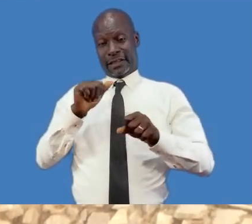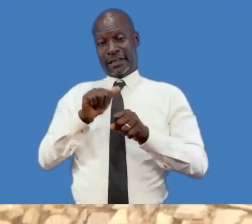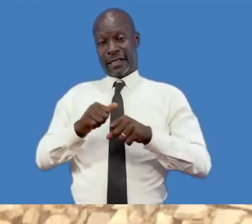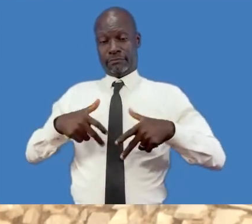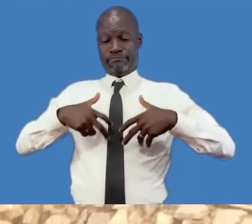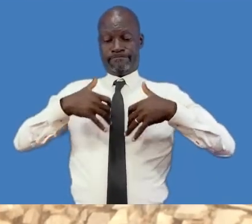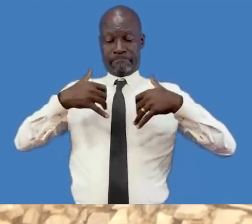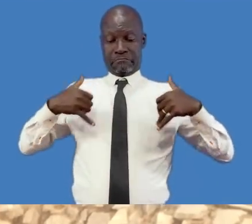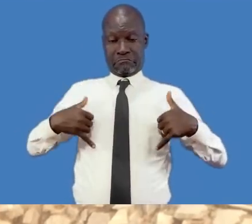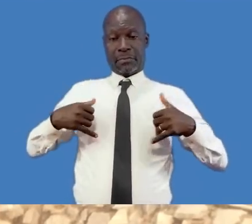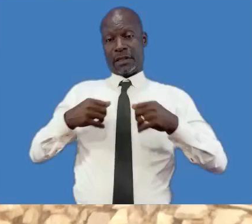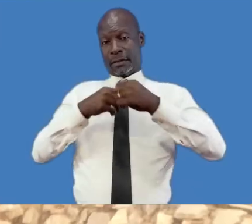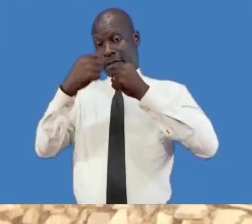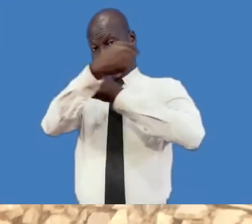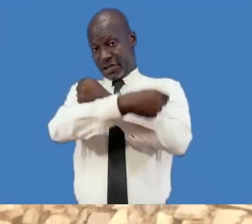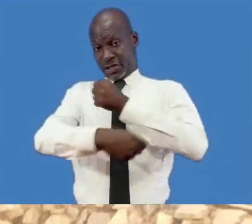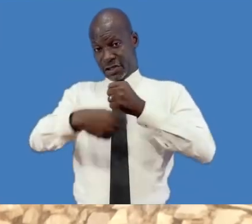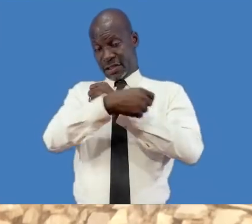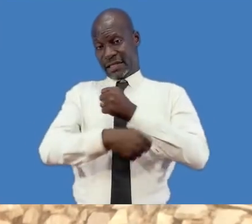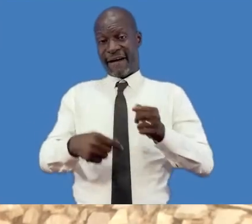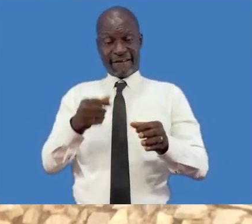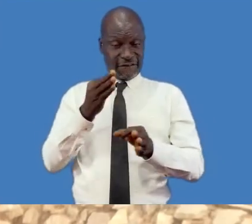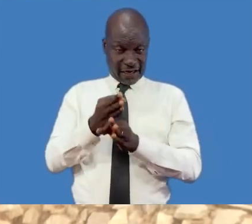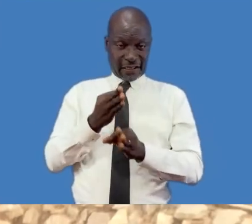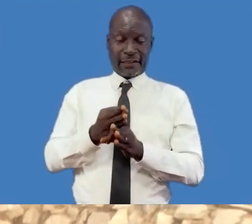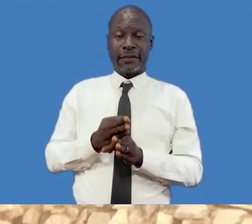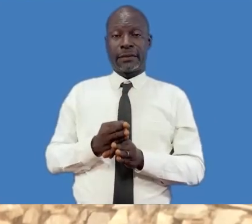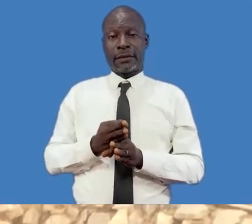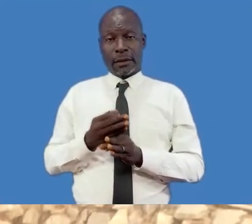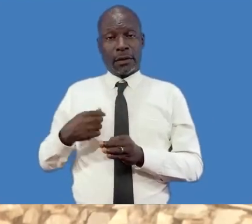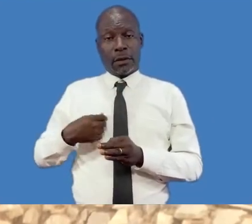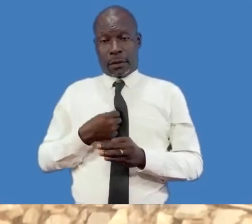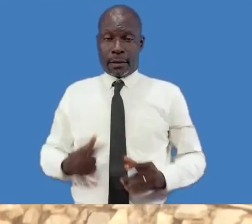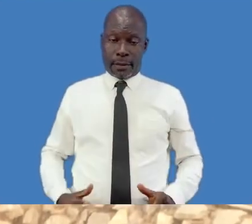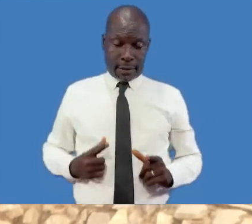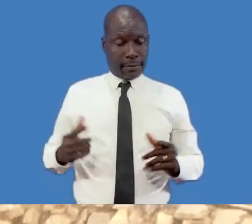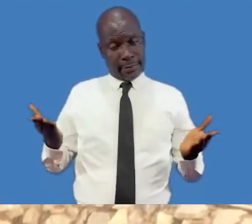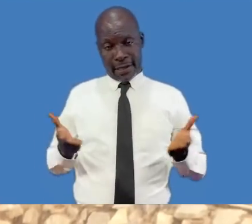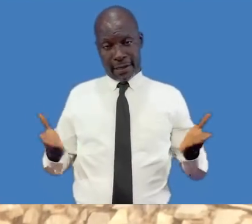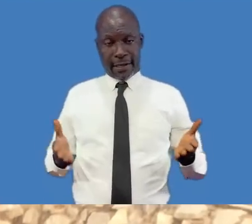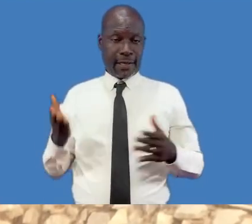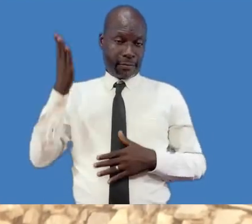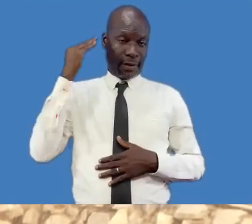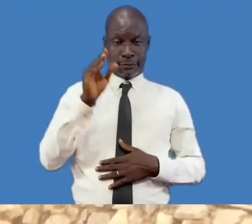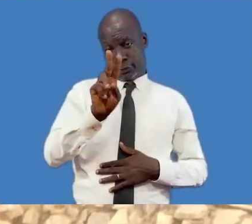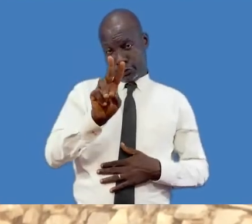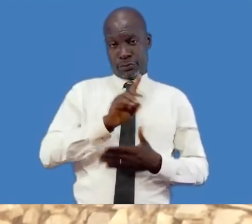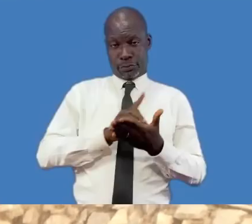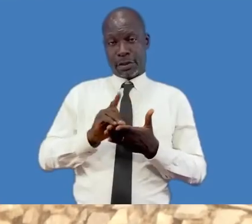gyidie gyidie ana ye de etena ewo awurade mu last week we define a chira wo